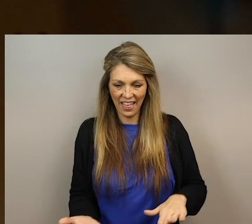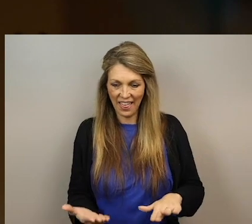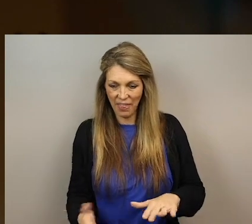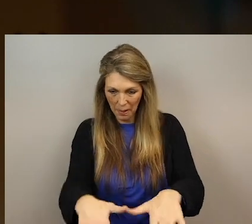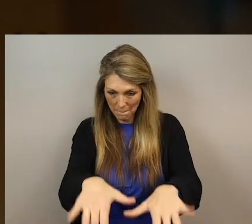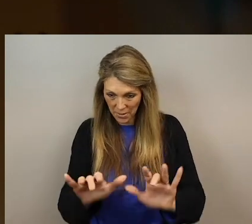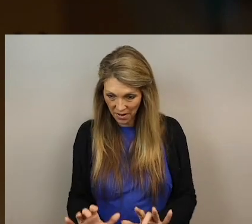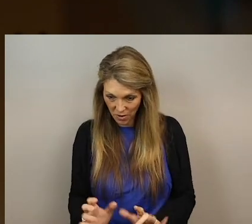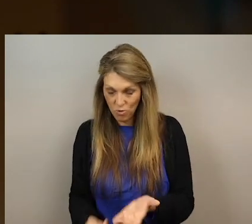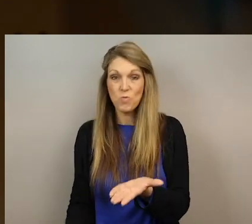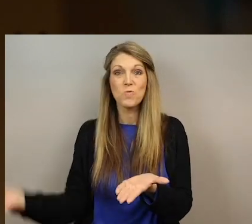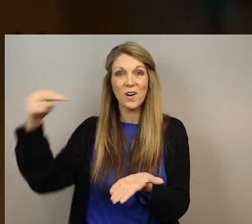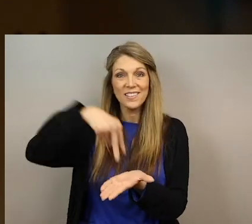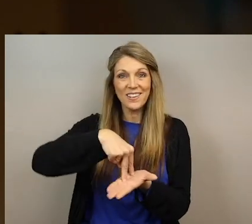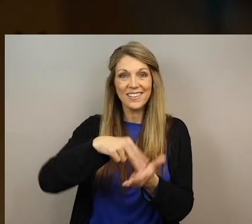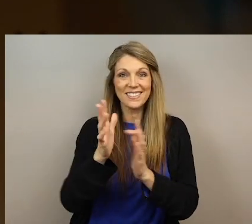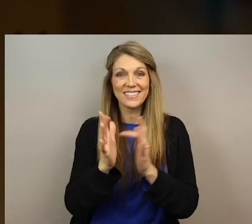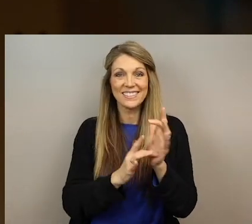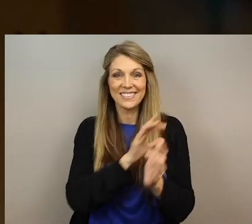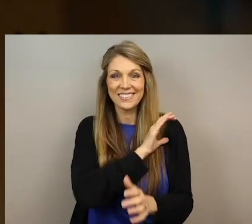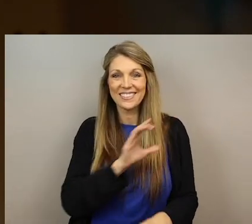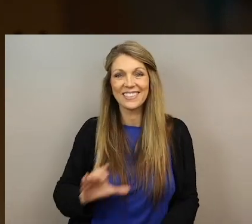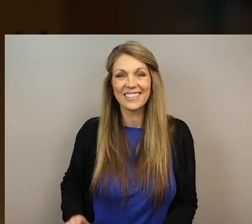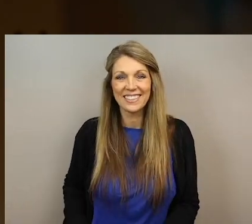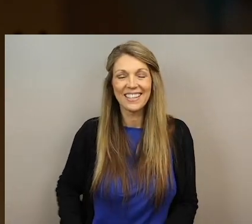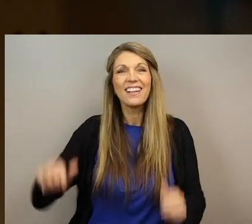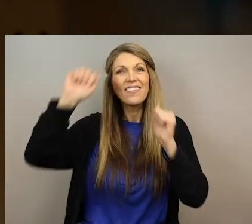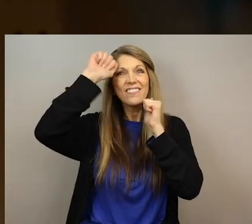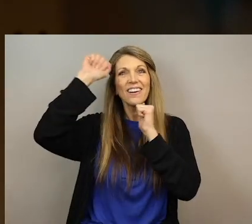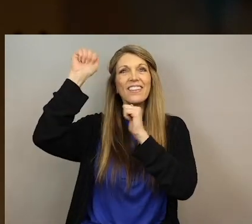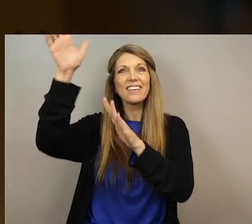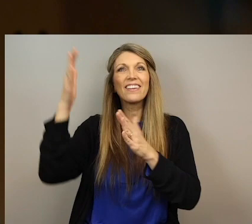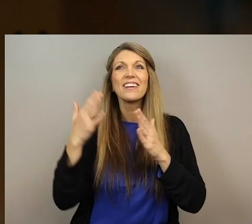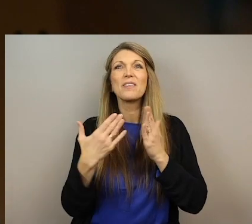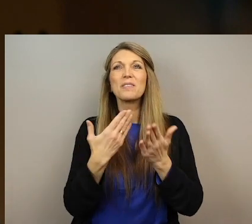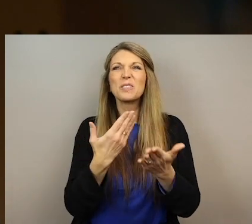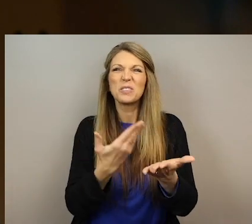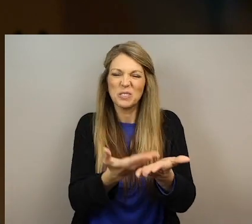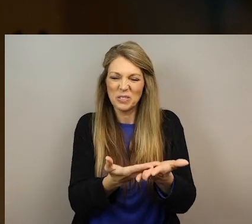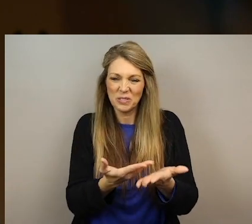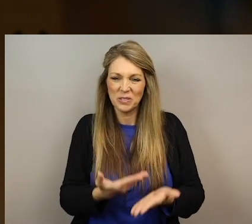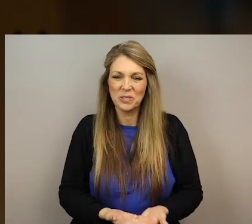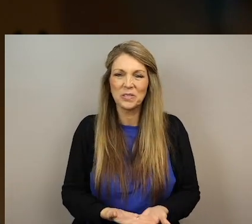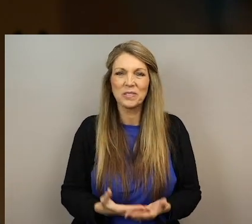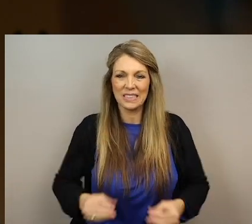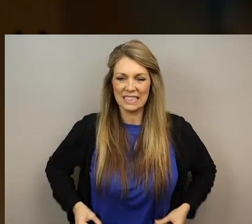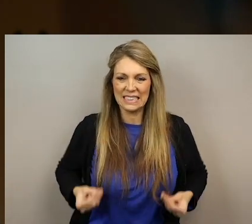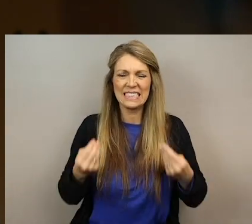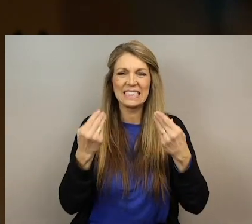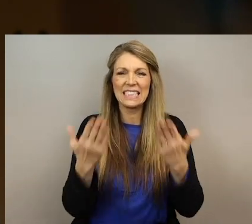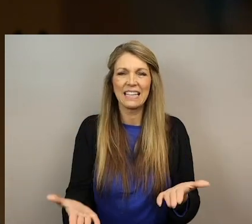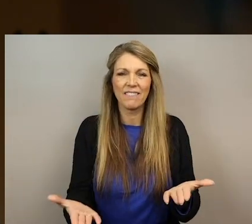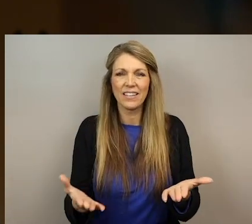and yes, resurrection of Jesus Christ. Father, thank you for demonstrating generosity to us first. The